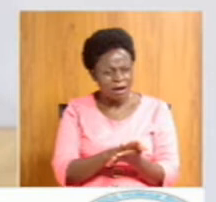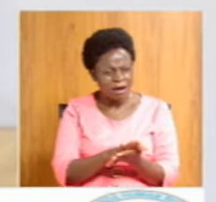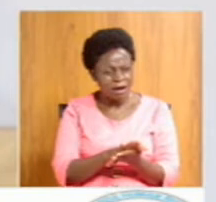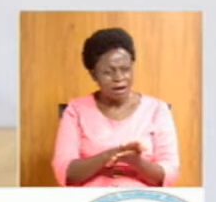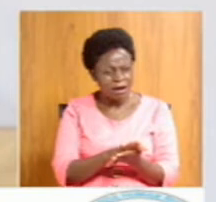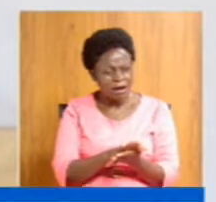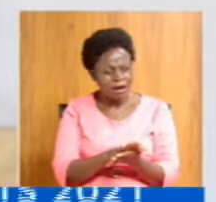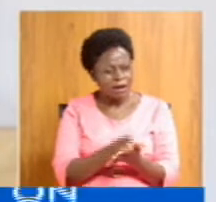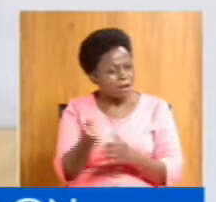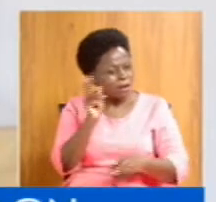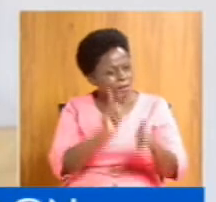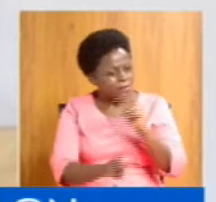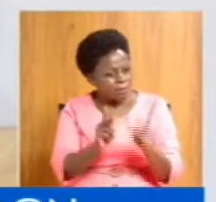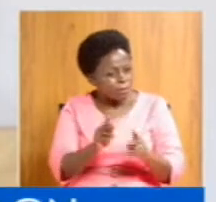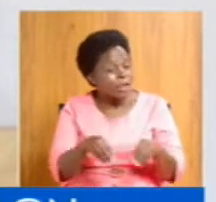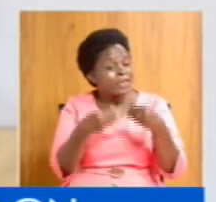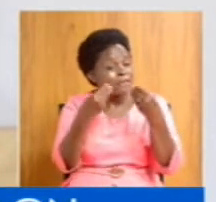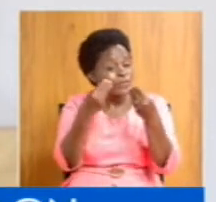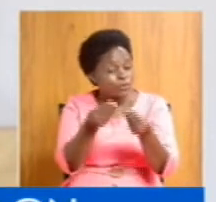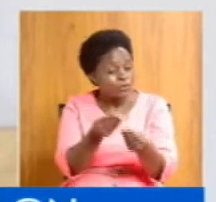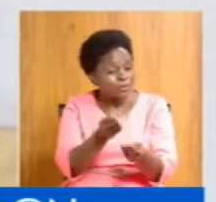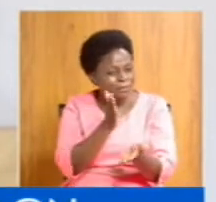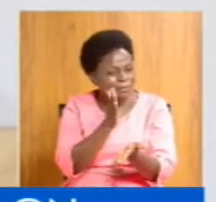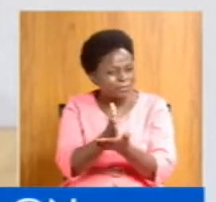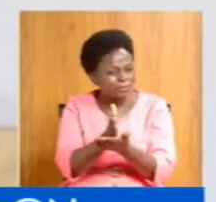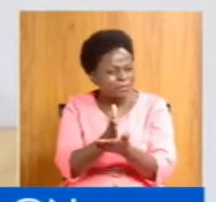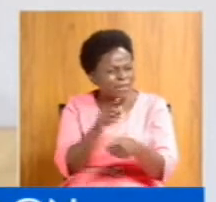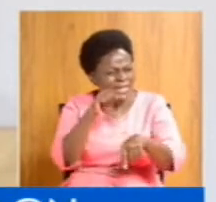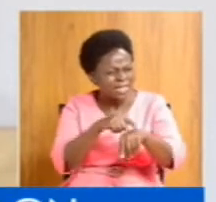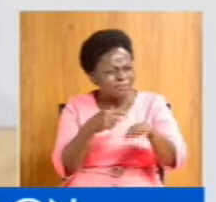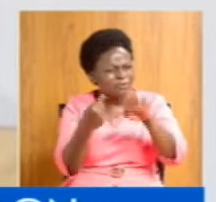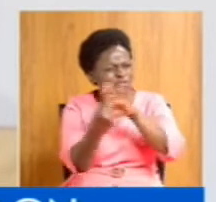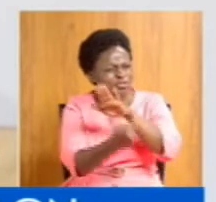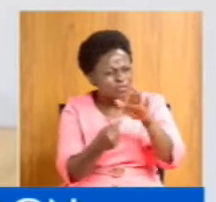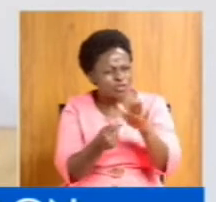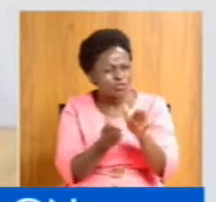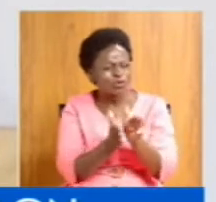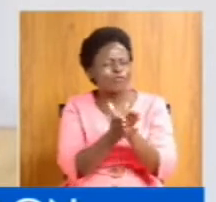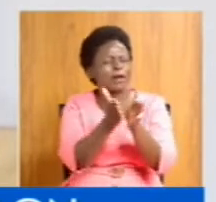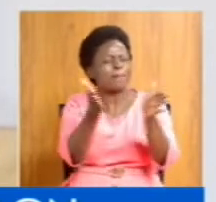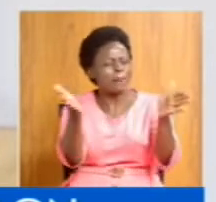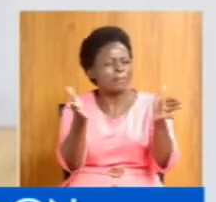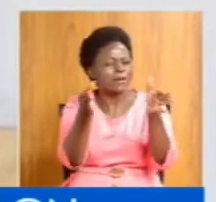And a citizen gives you the real-time state of the public good.